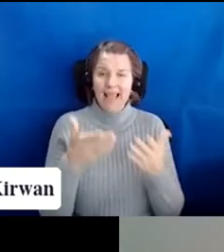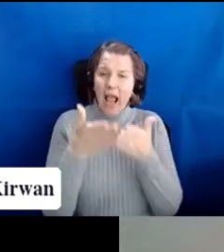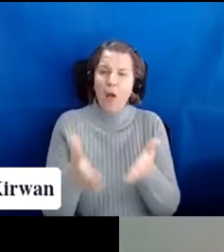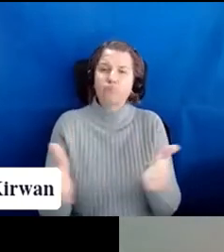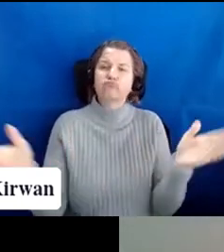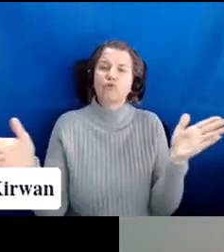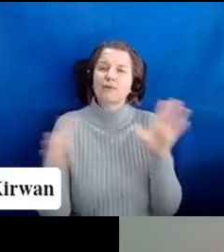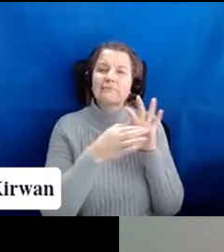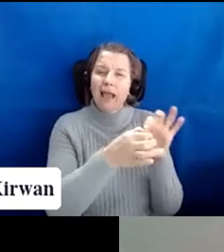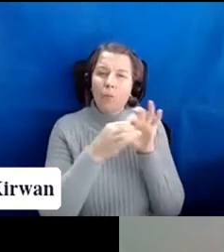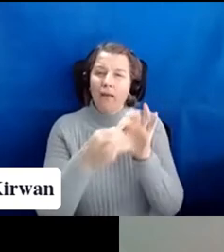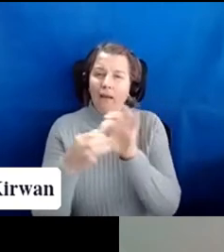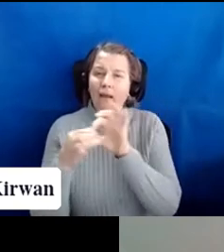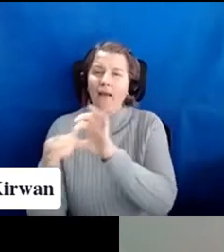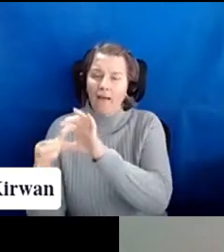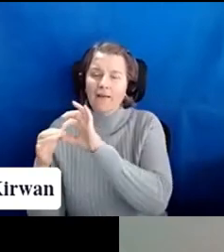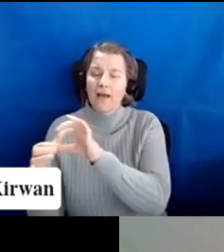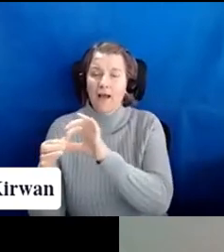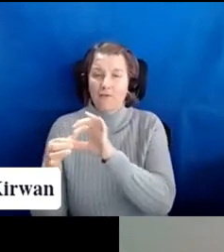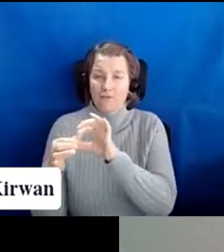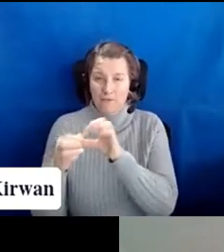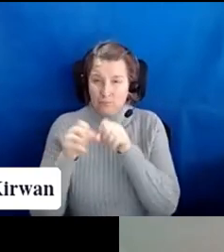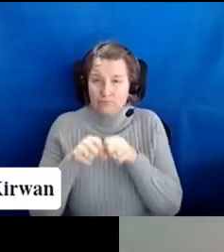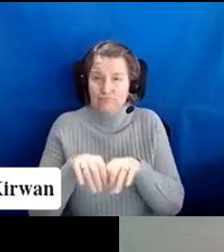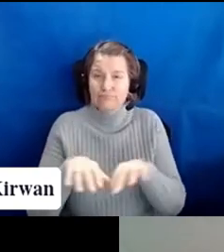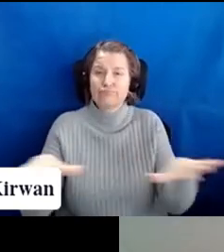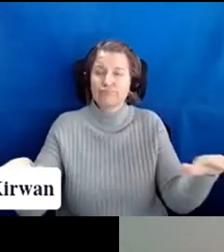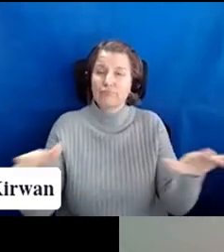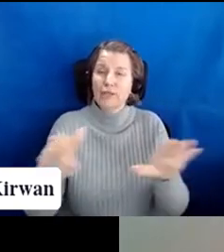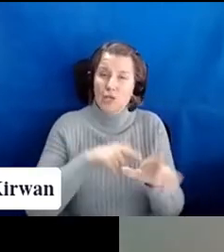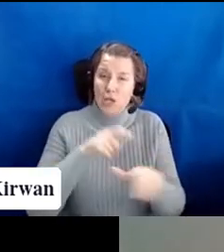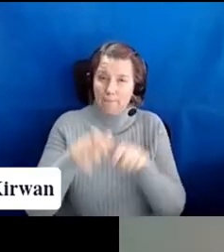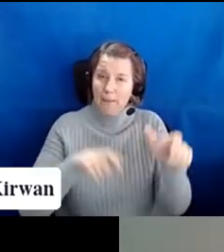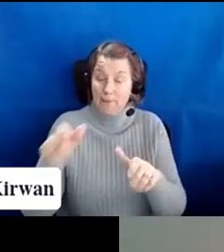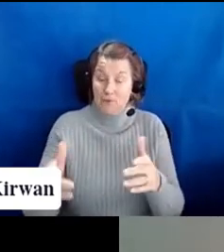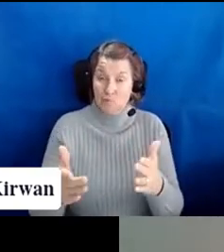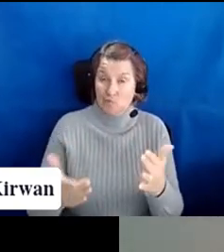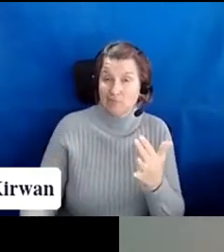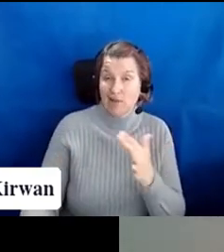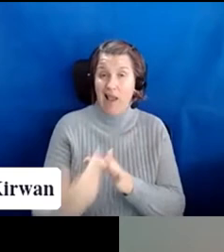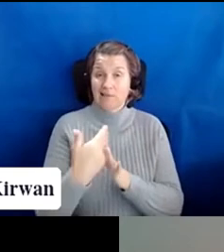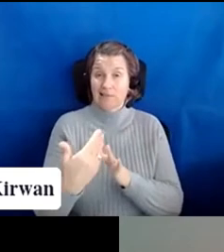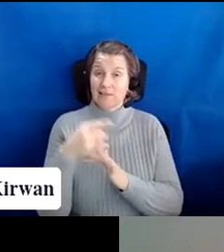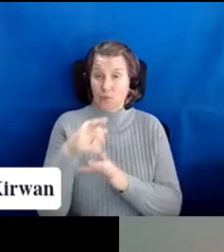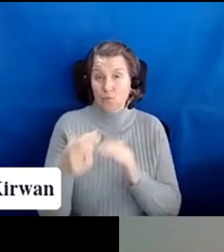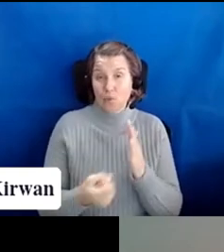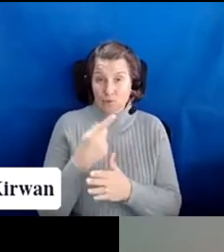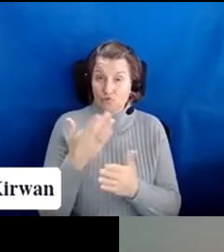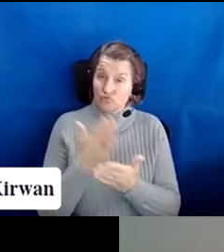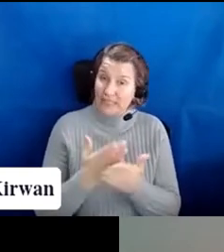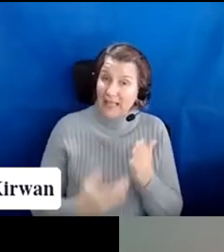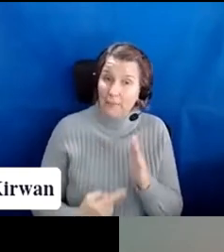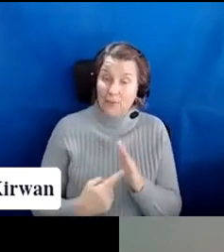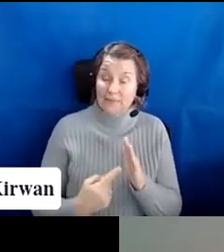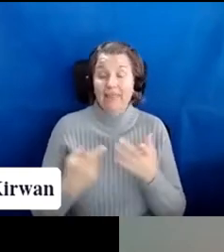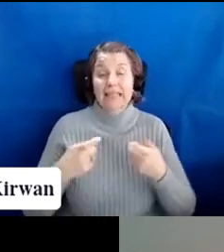network of reaching young people to access these opportunities is really important. I think the